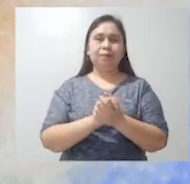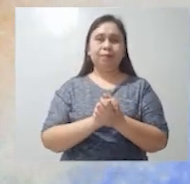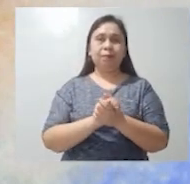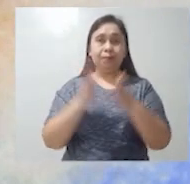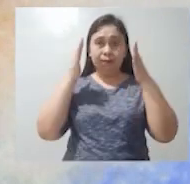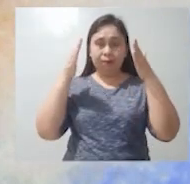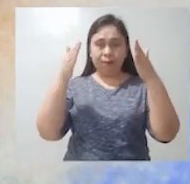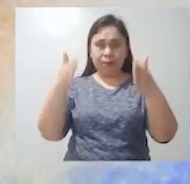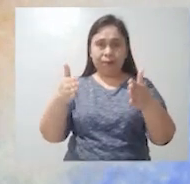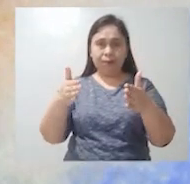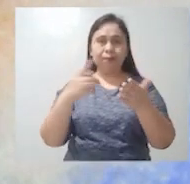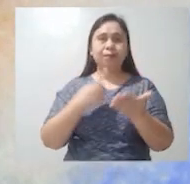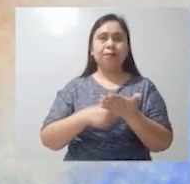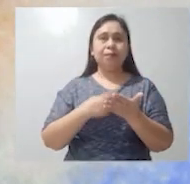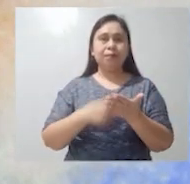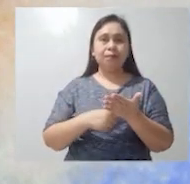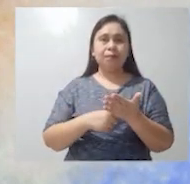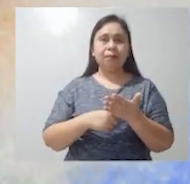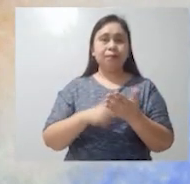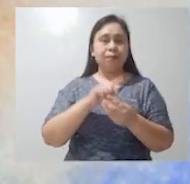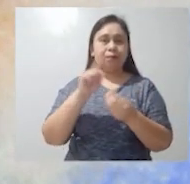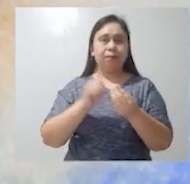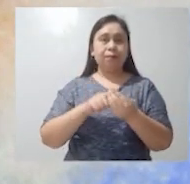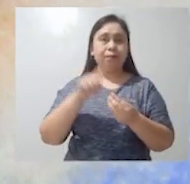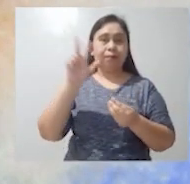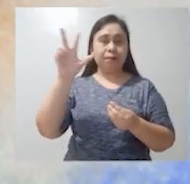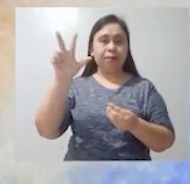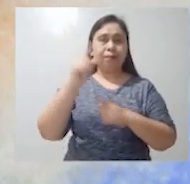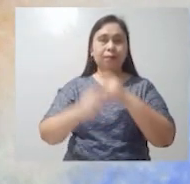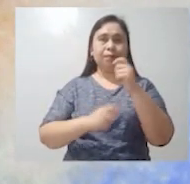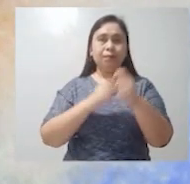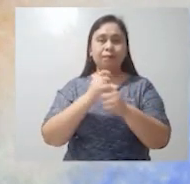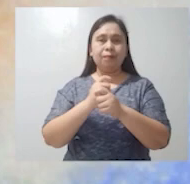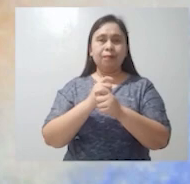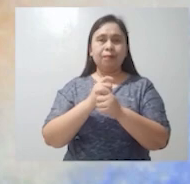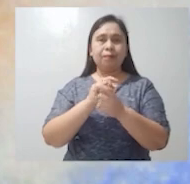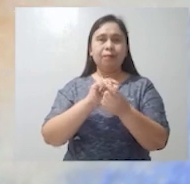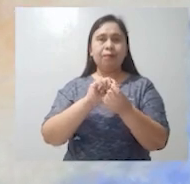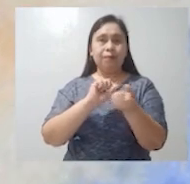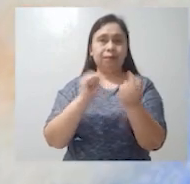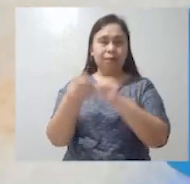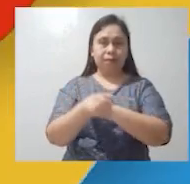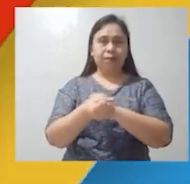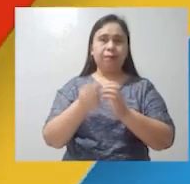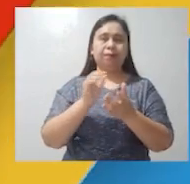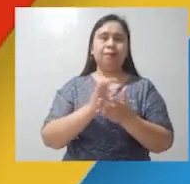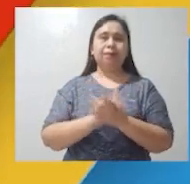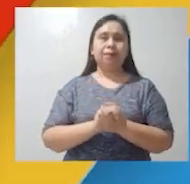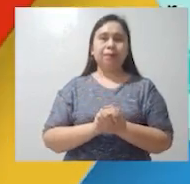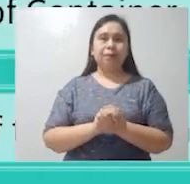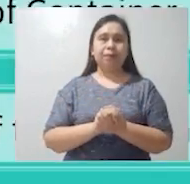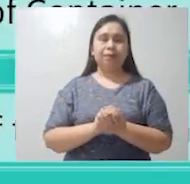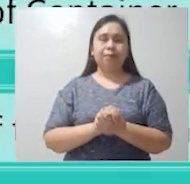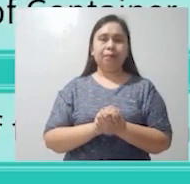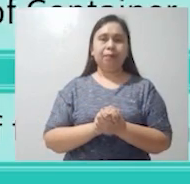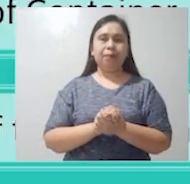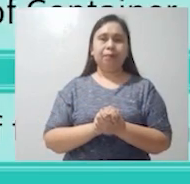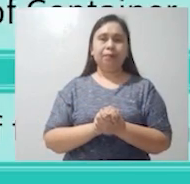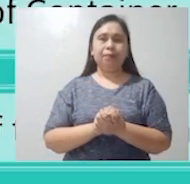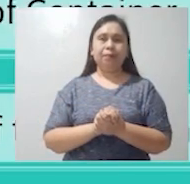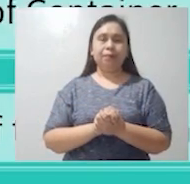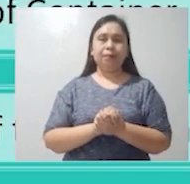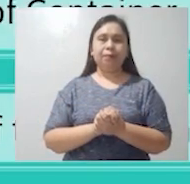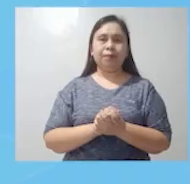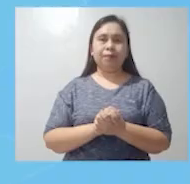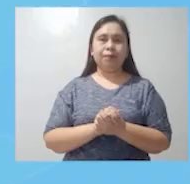now focus our discussion about the three types of phase changes that require the absorption of heat. Matter can